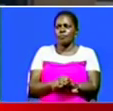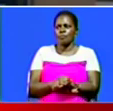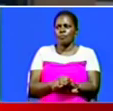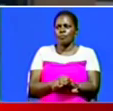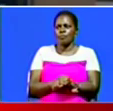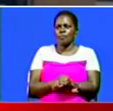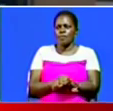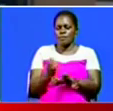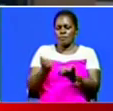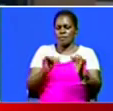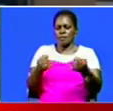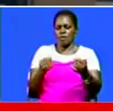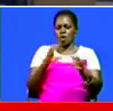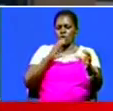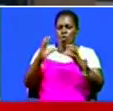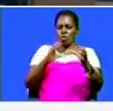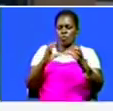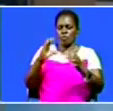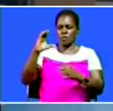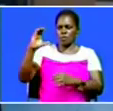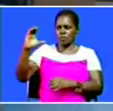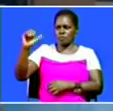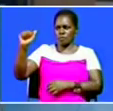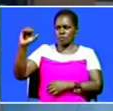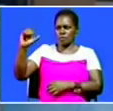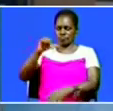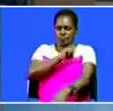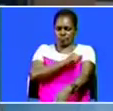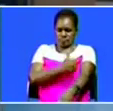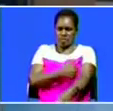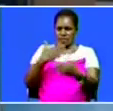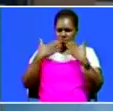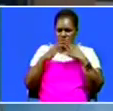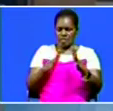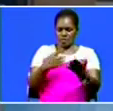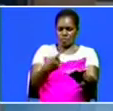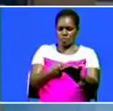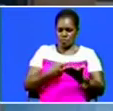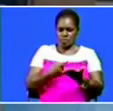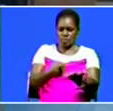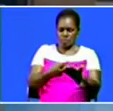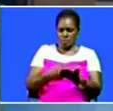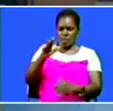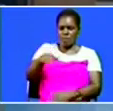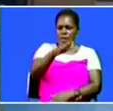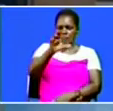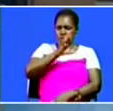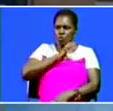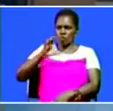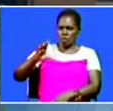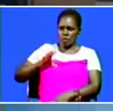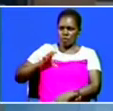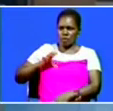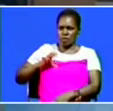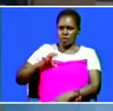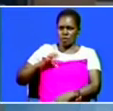Right, let's now get into business news. Communications Authority of Kenya hopes to conclude discussions with a parliamentary committee on the